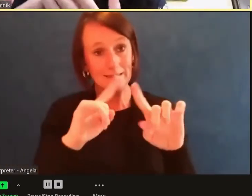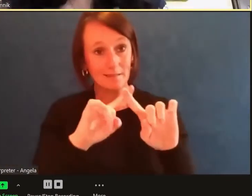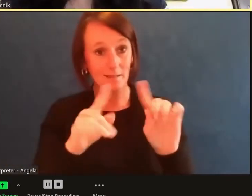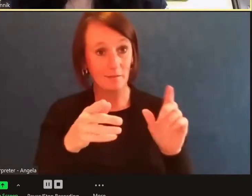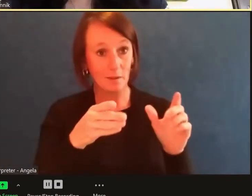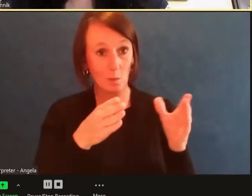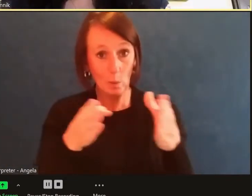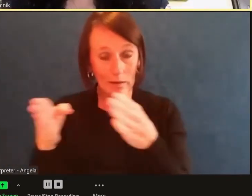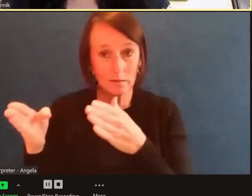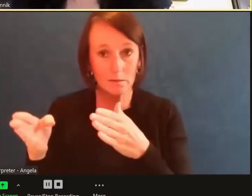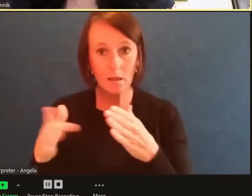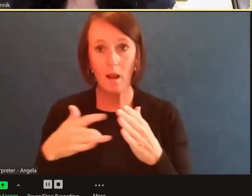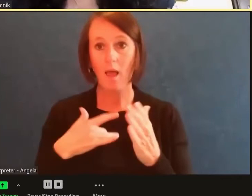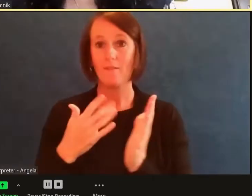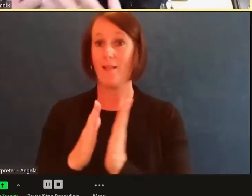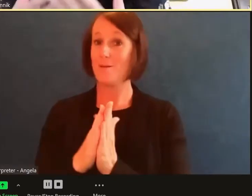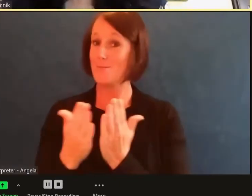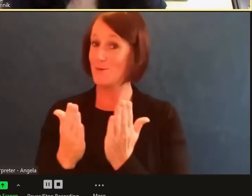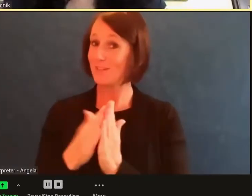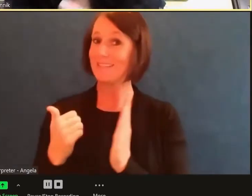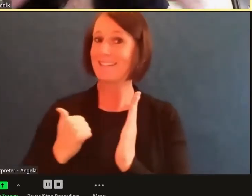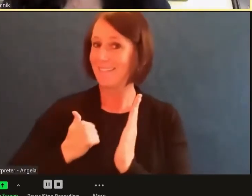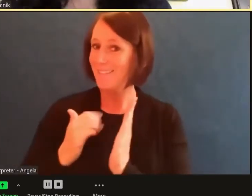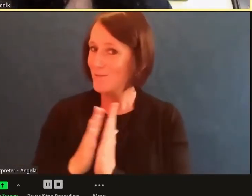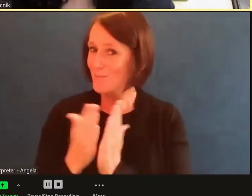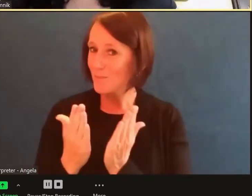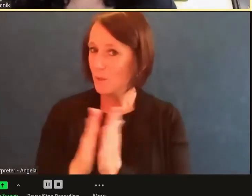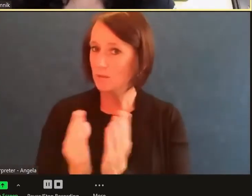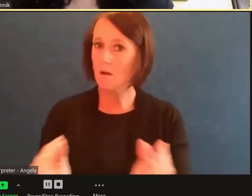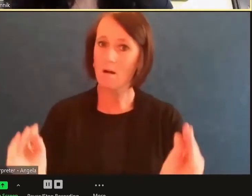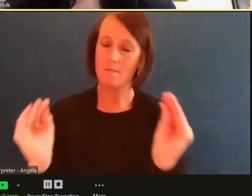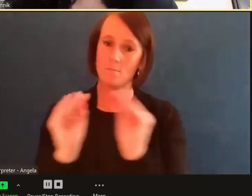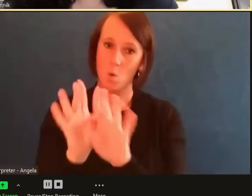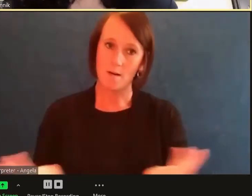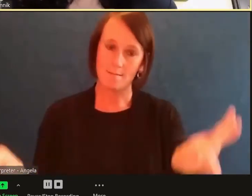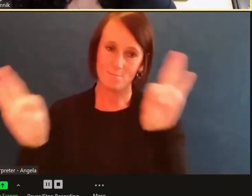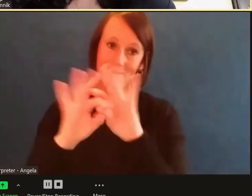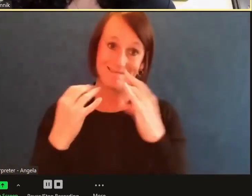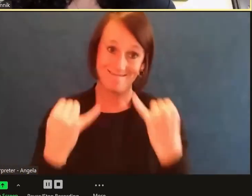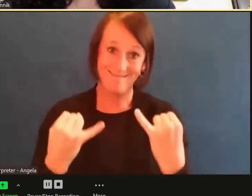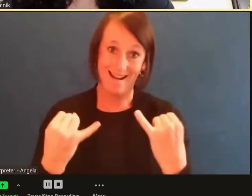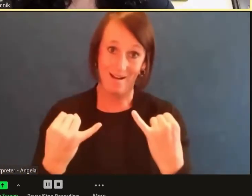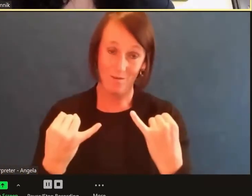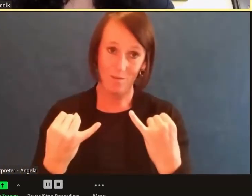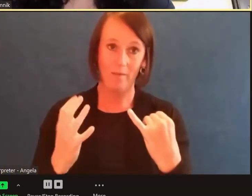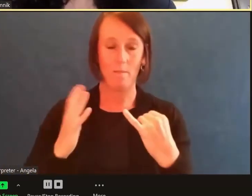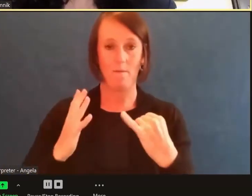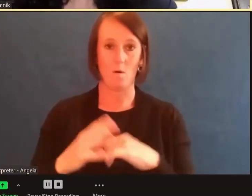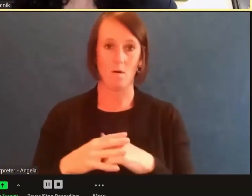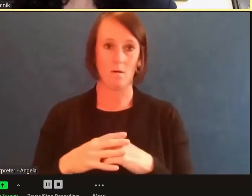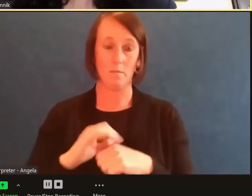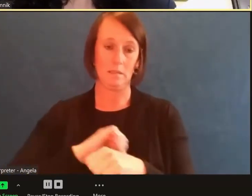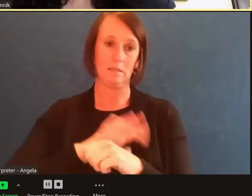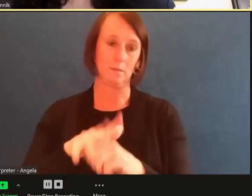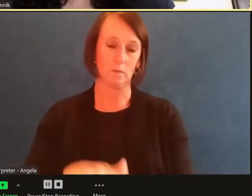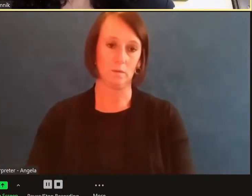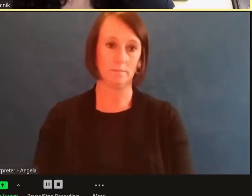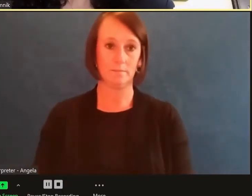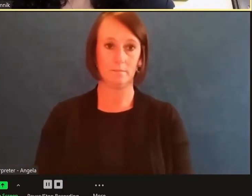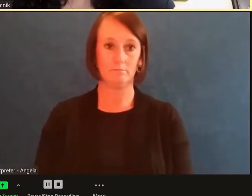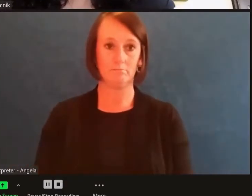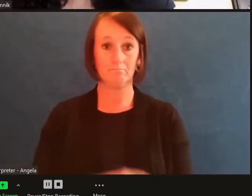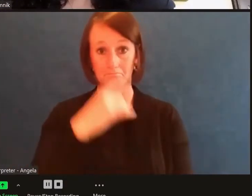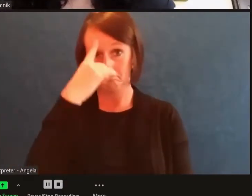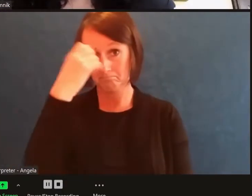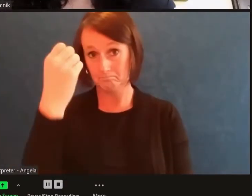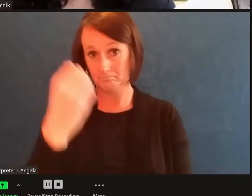that Canadian books are more important than they've ever been because of COVID. I think so. Now